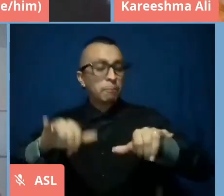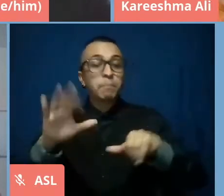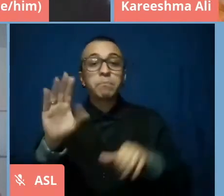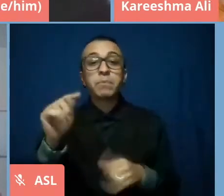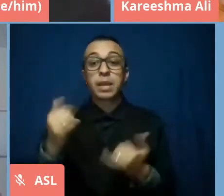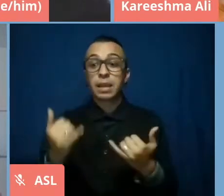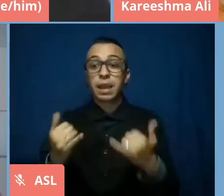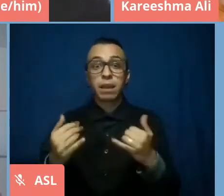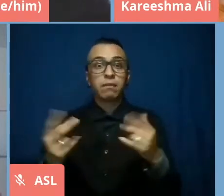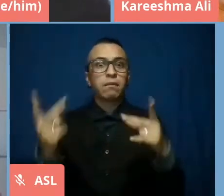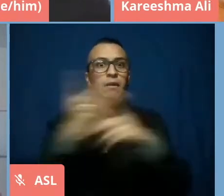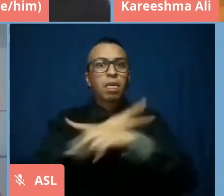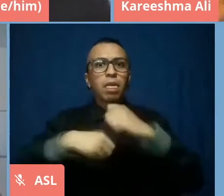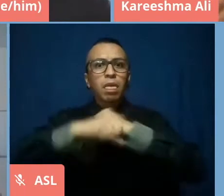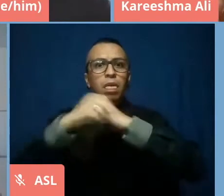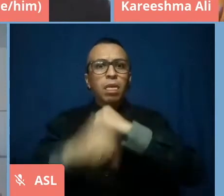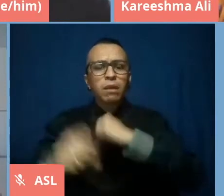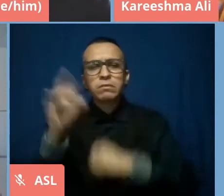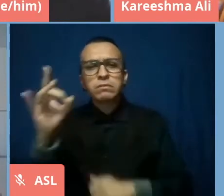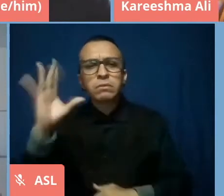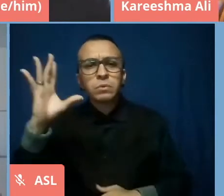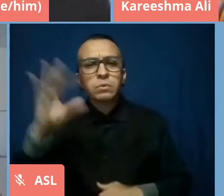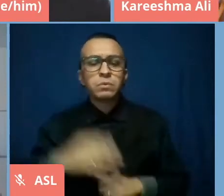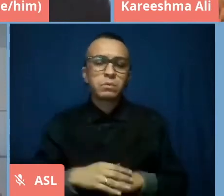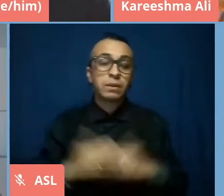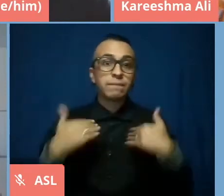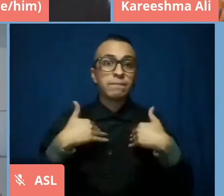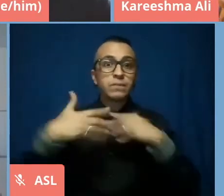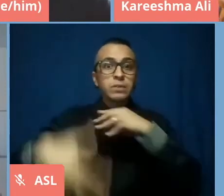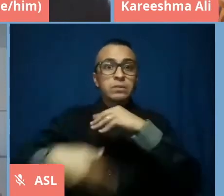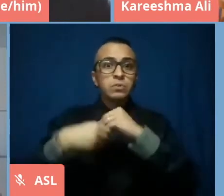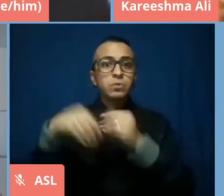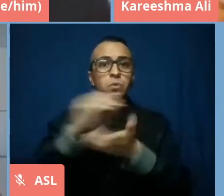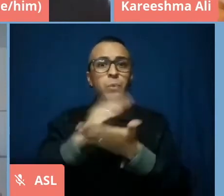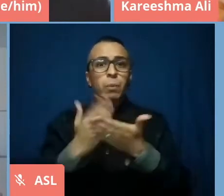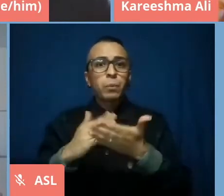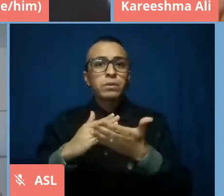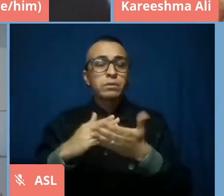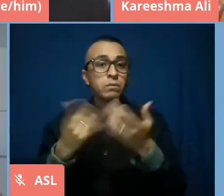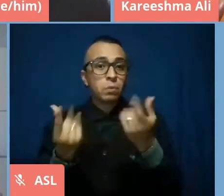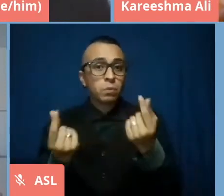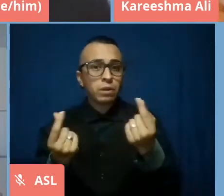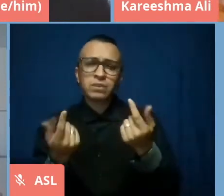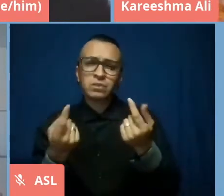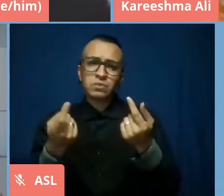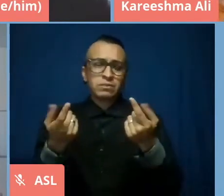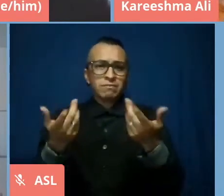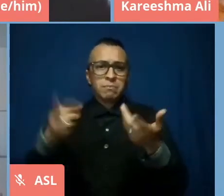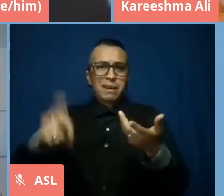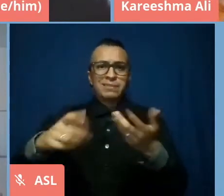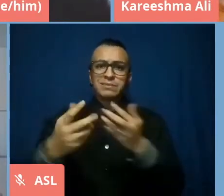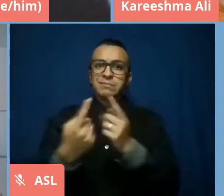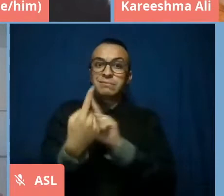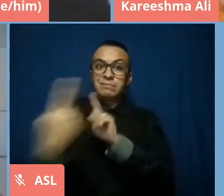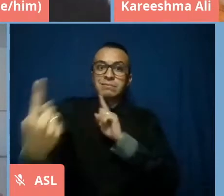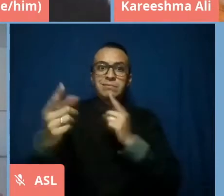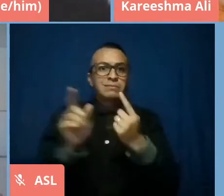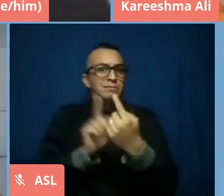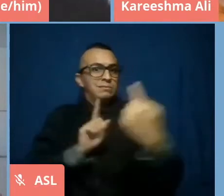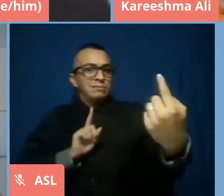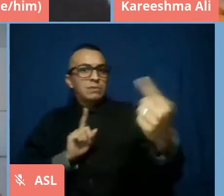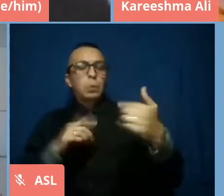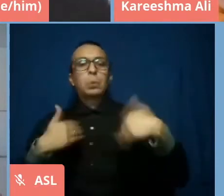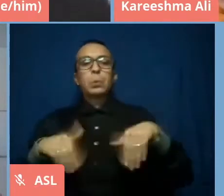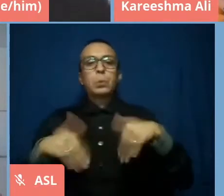more exacerbated, and there's this additional component of having to maintain physical distance, which really makes